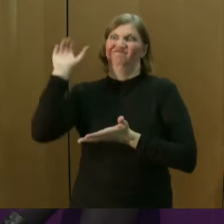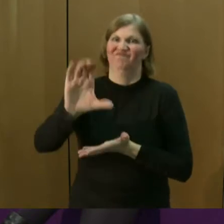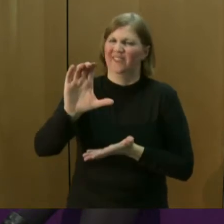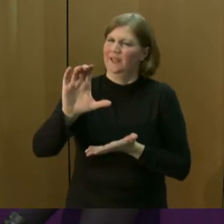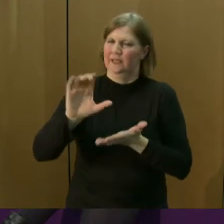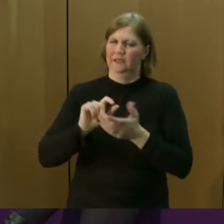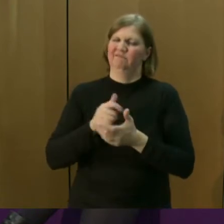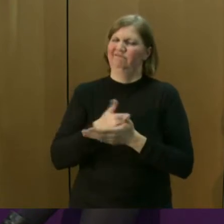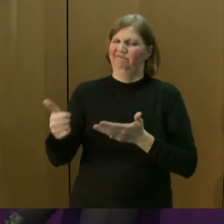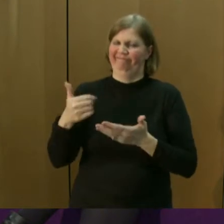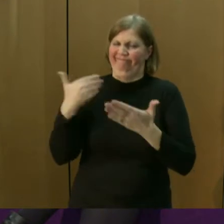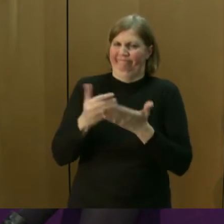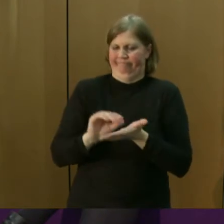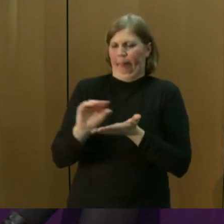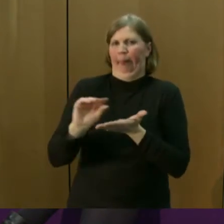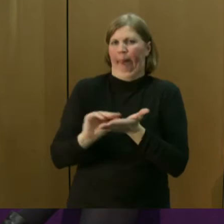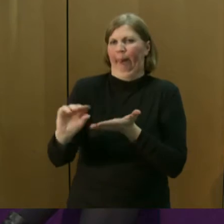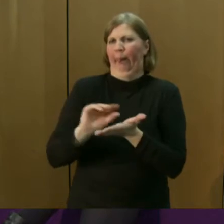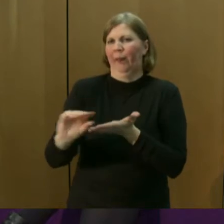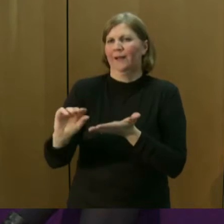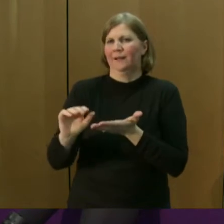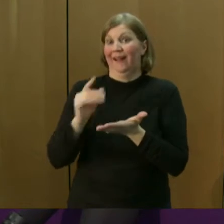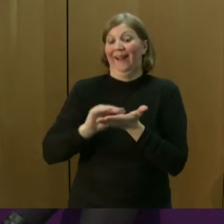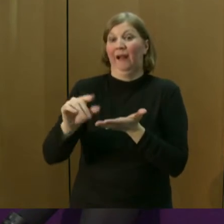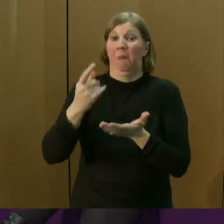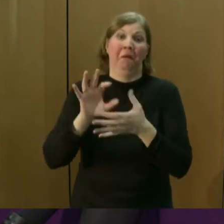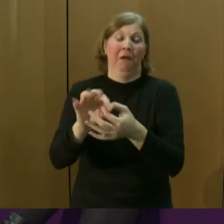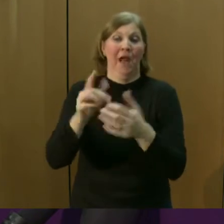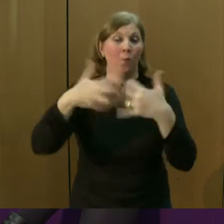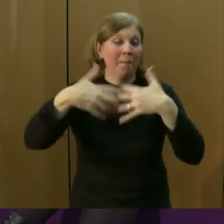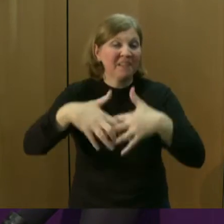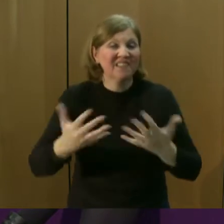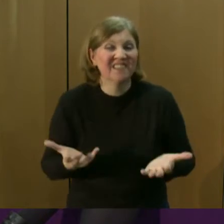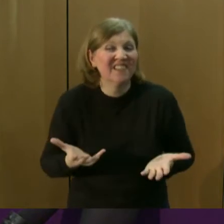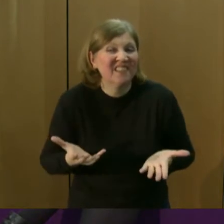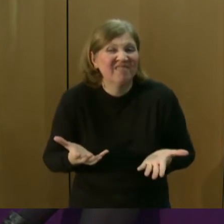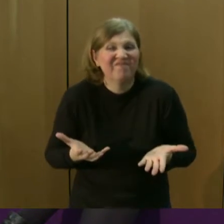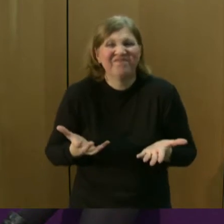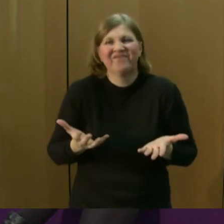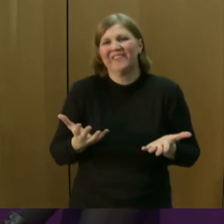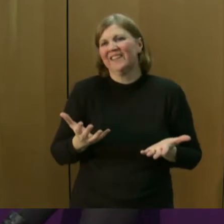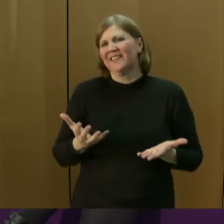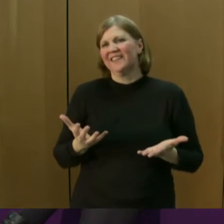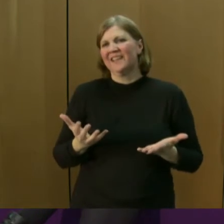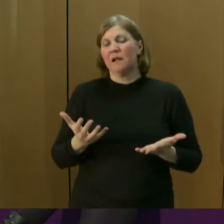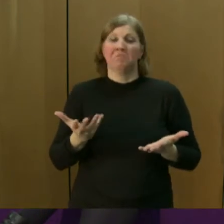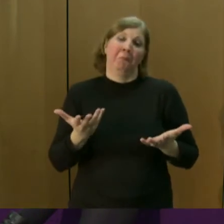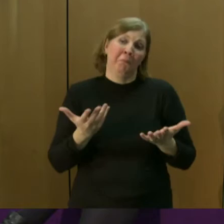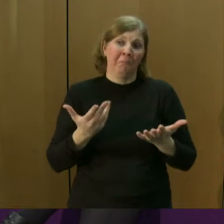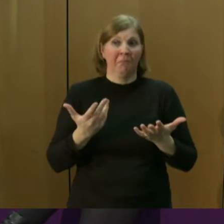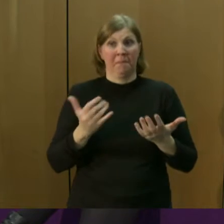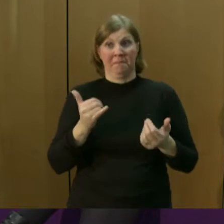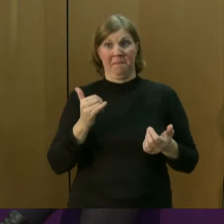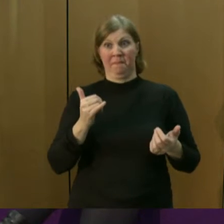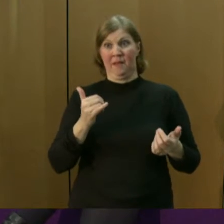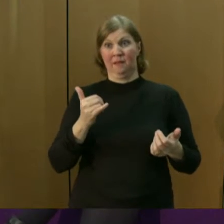can help you? Is there you mentioned about air miles or travel, or but I think about that now and think